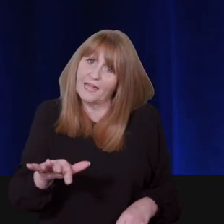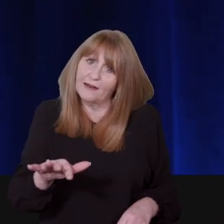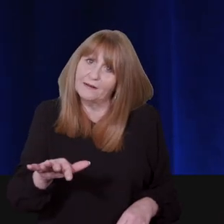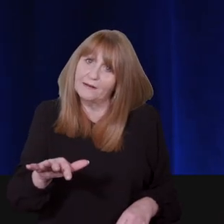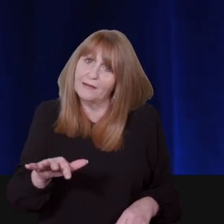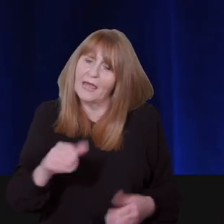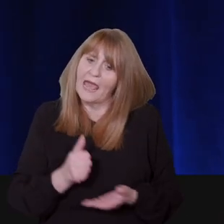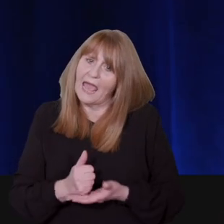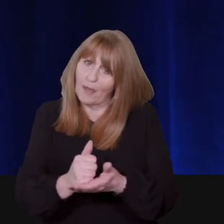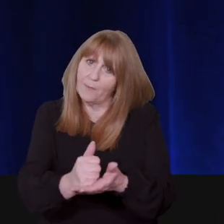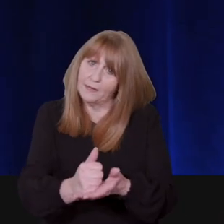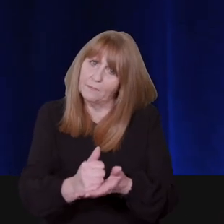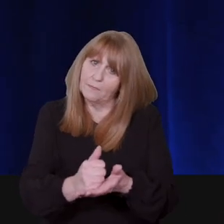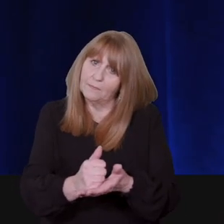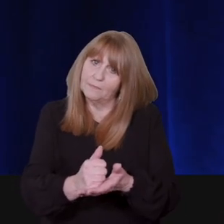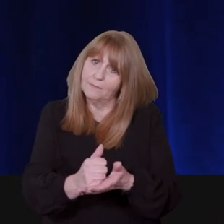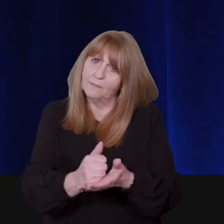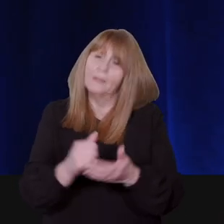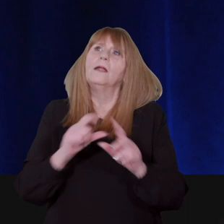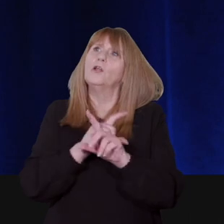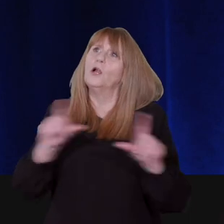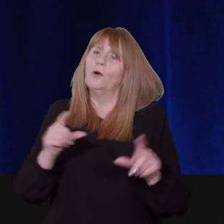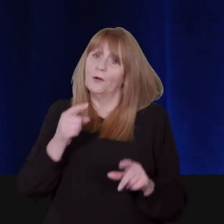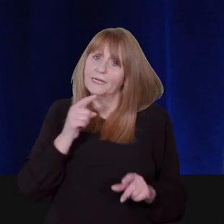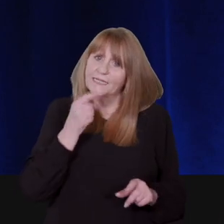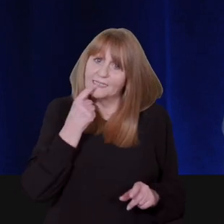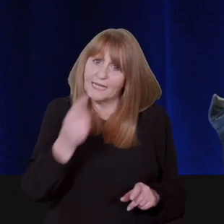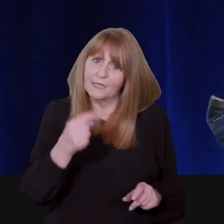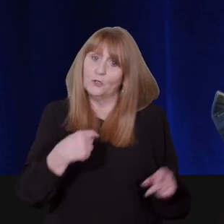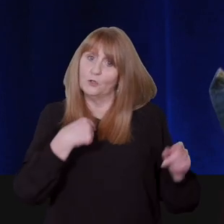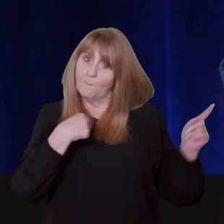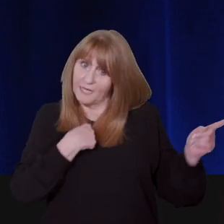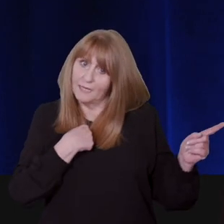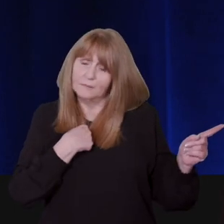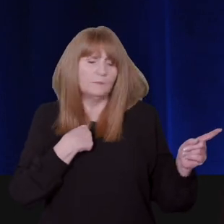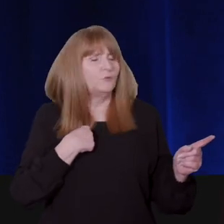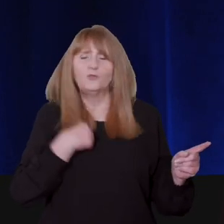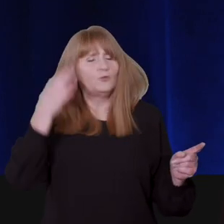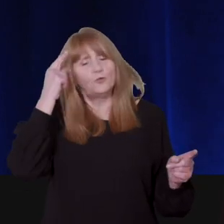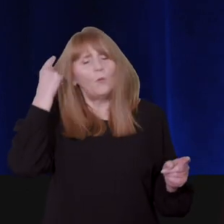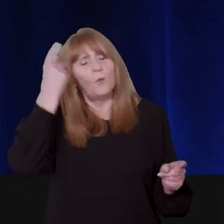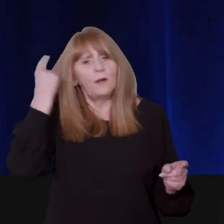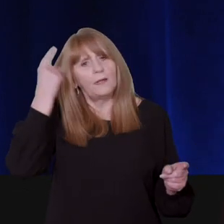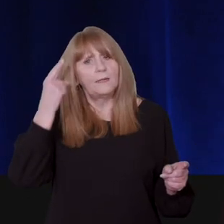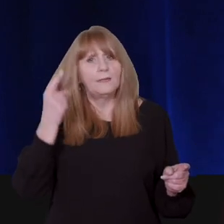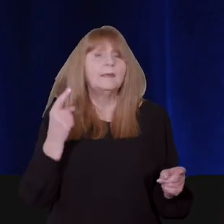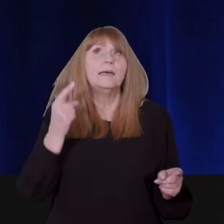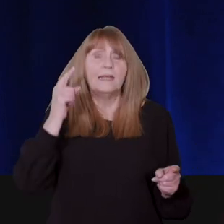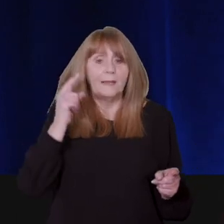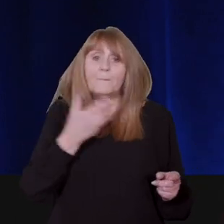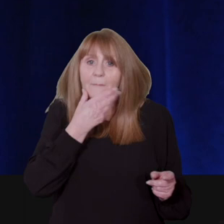of, don't worry. But I don't know about you, the Lord stops me and says, go back. The Lord startles me sometimes and says, take